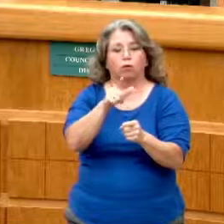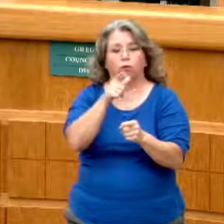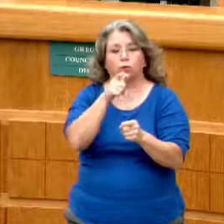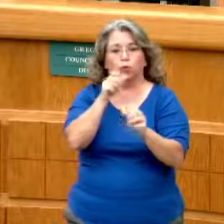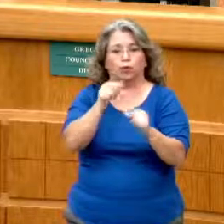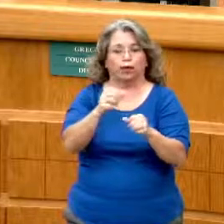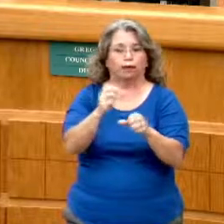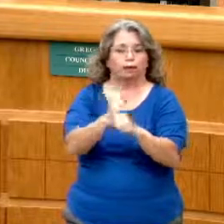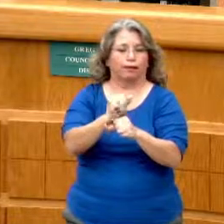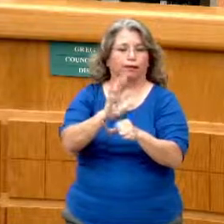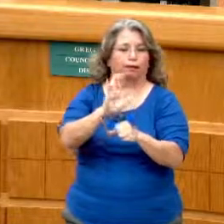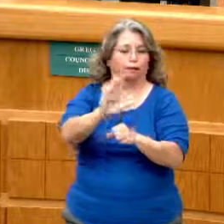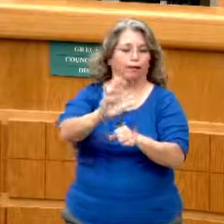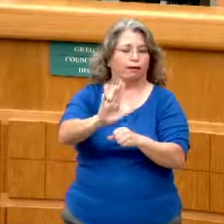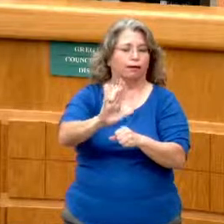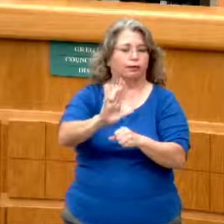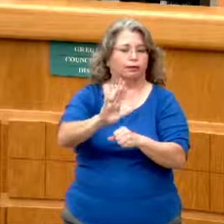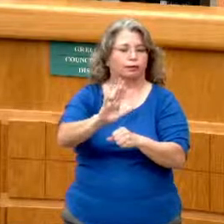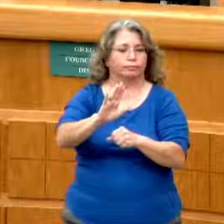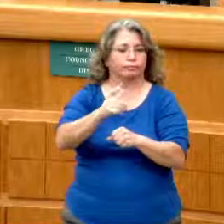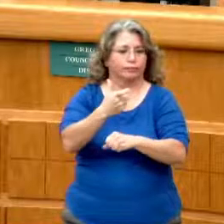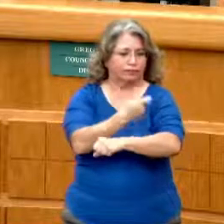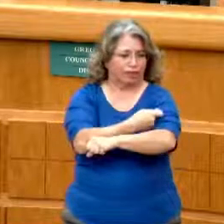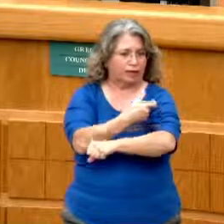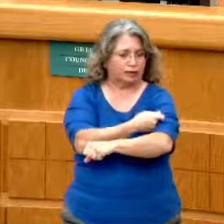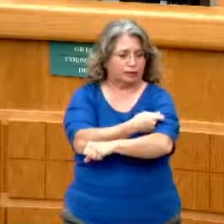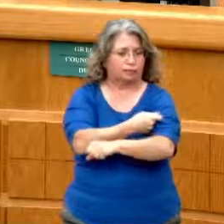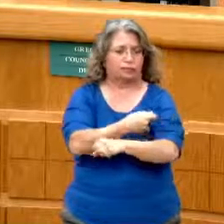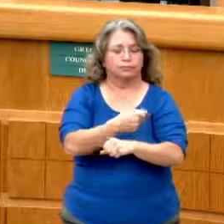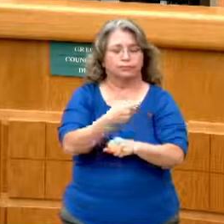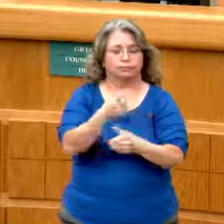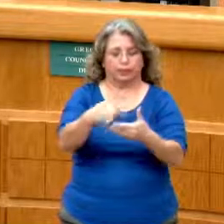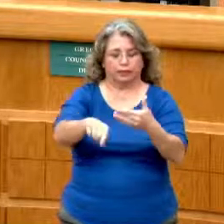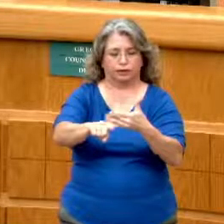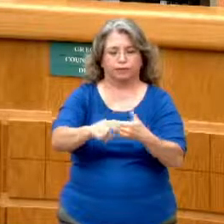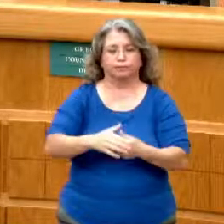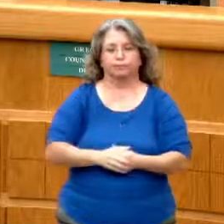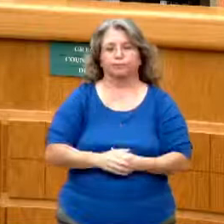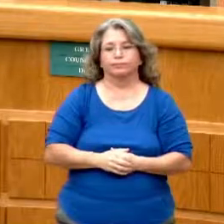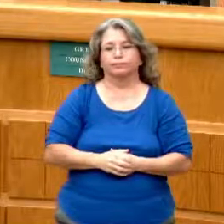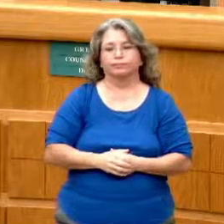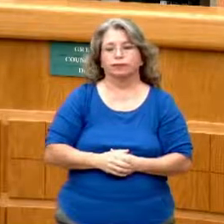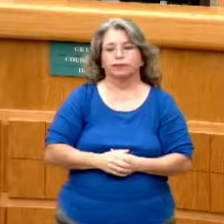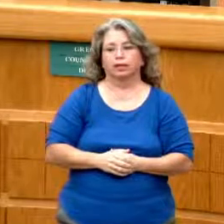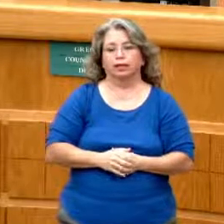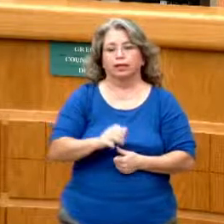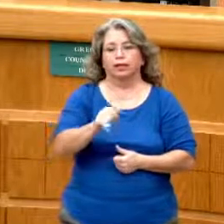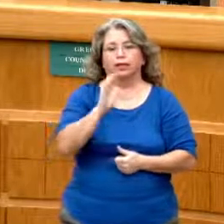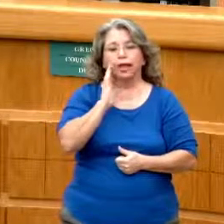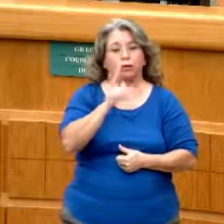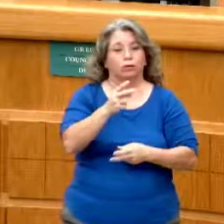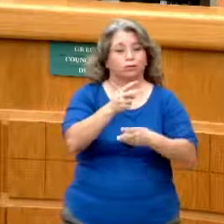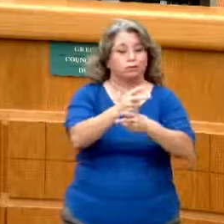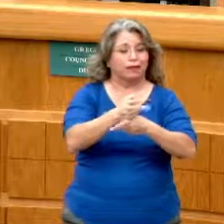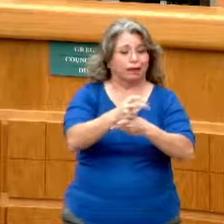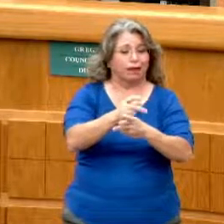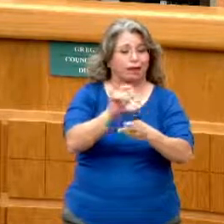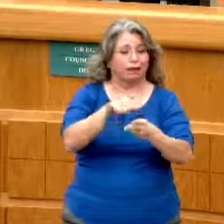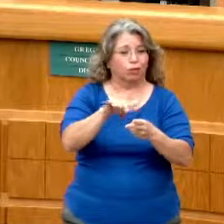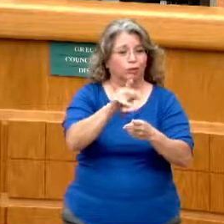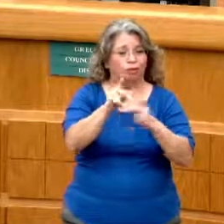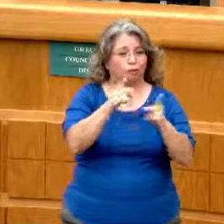or they'll be first to be served at that vaccine drive next week. So that'll take care of the oversubscribed